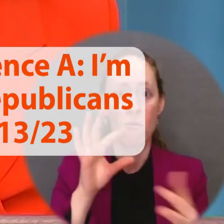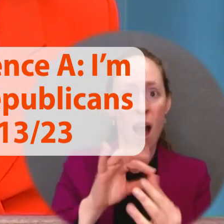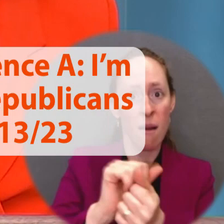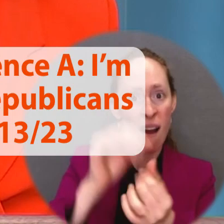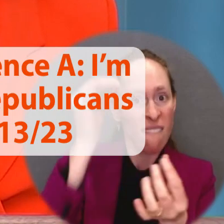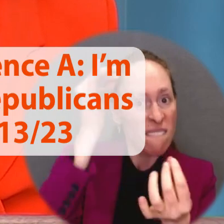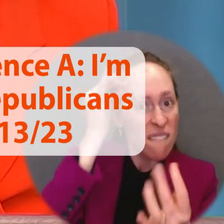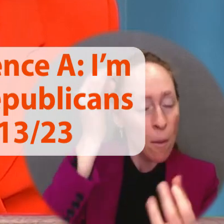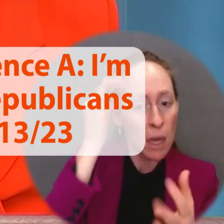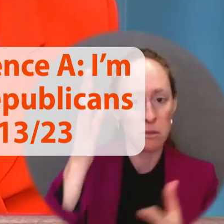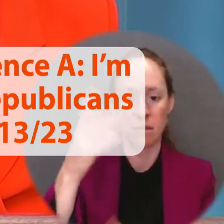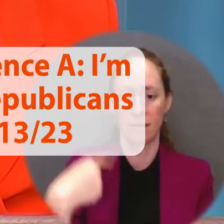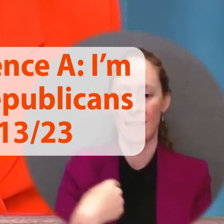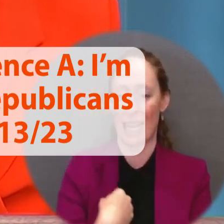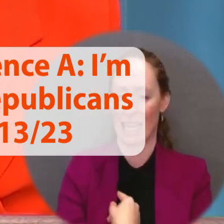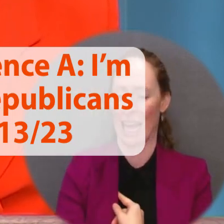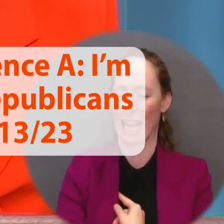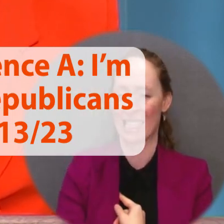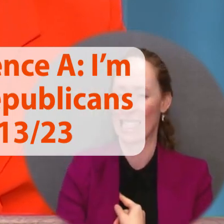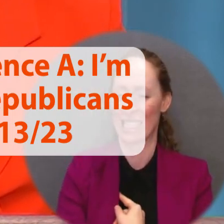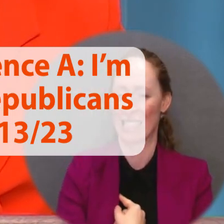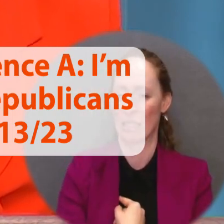that